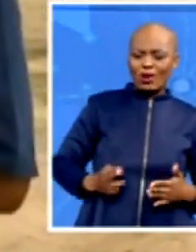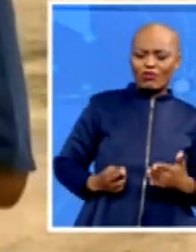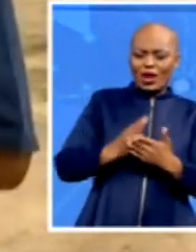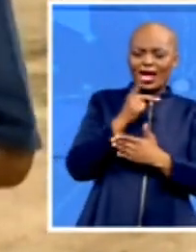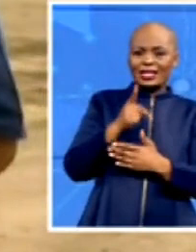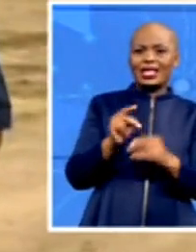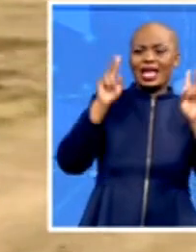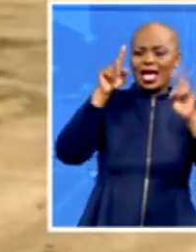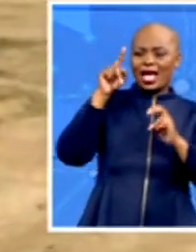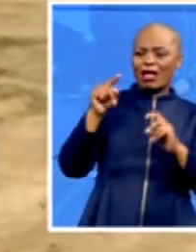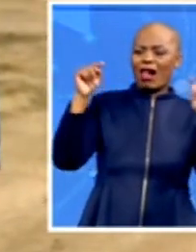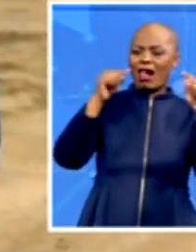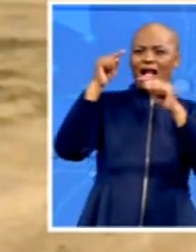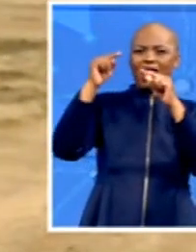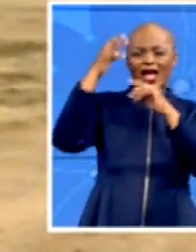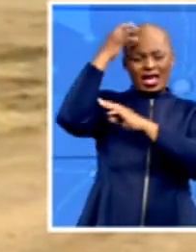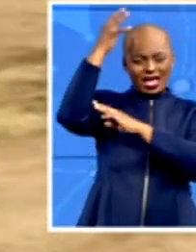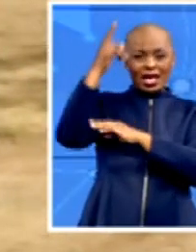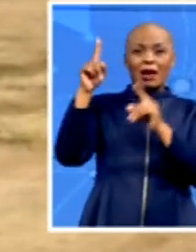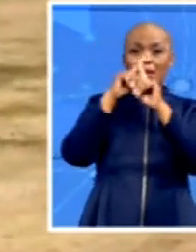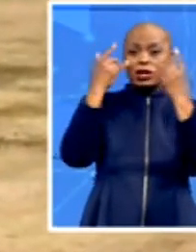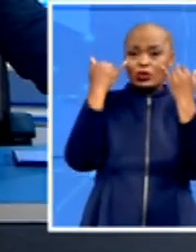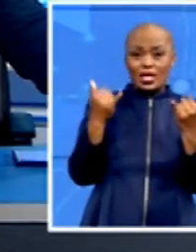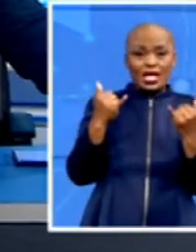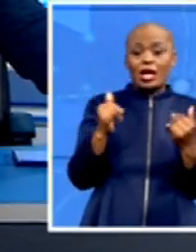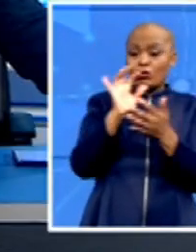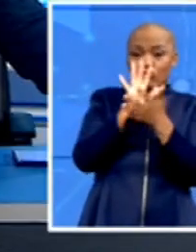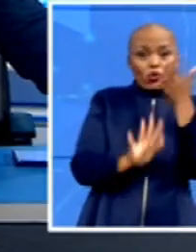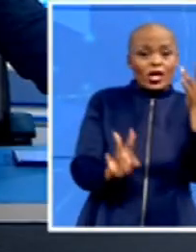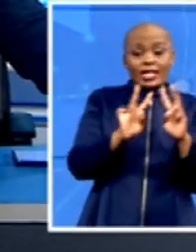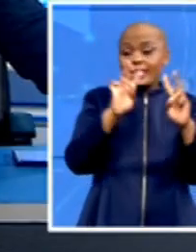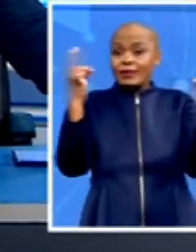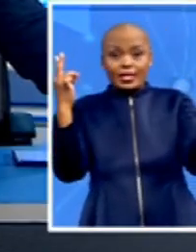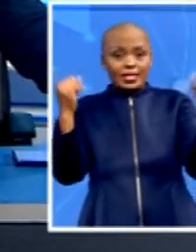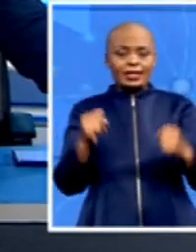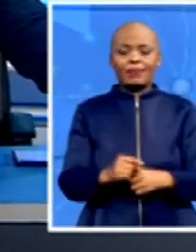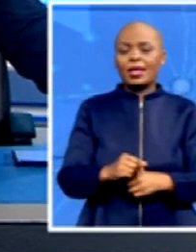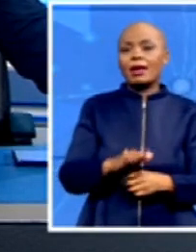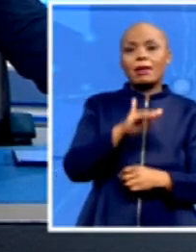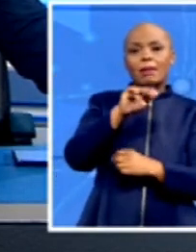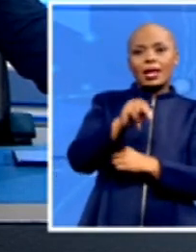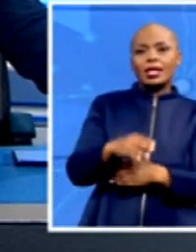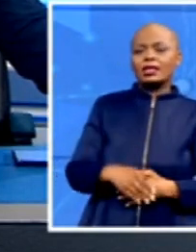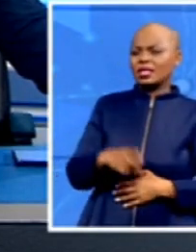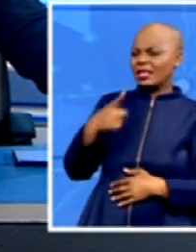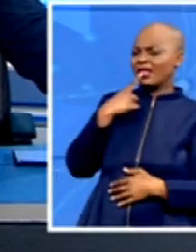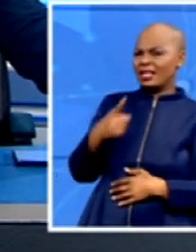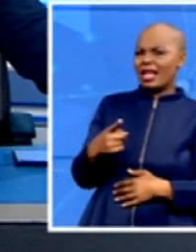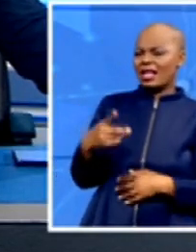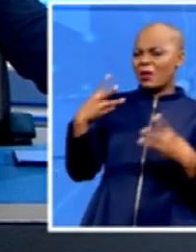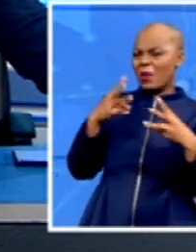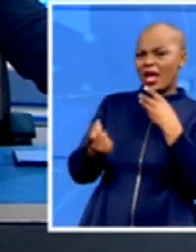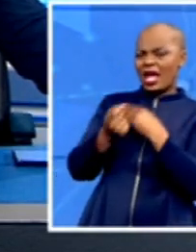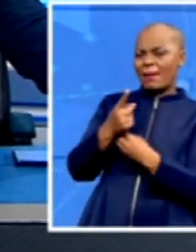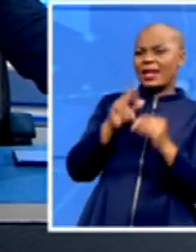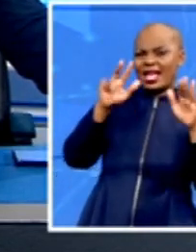of story playing. According to my memory, Blood River took place in 1838. A few years later, this is when we had